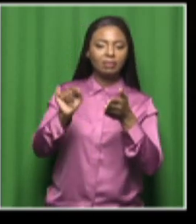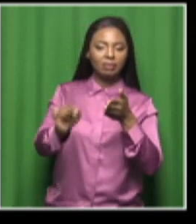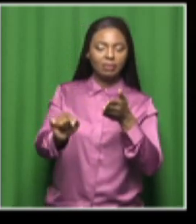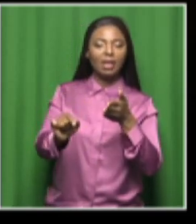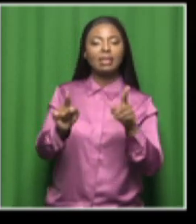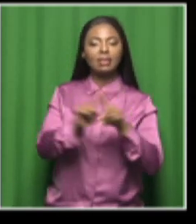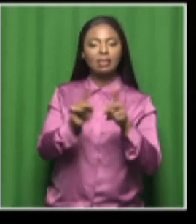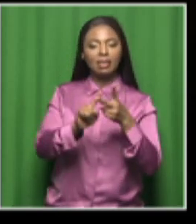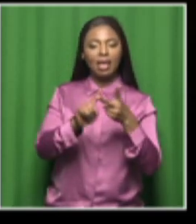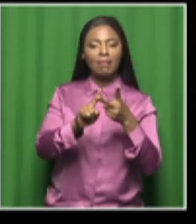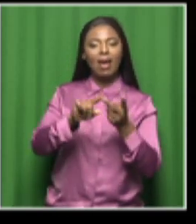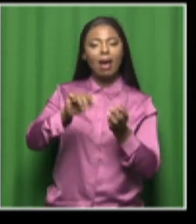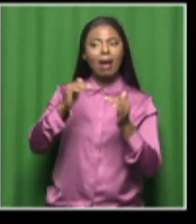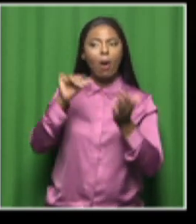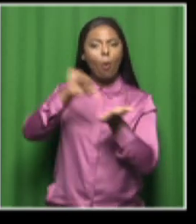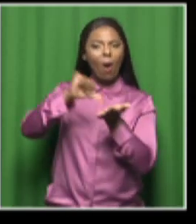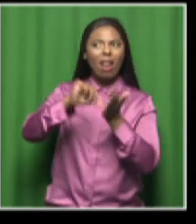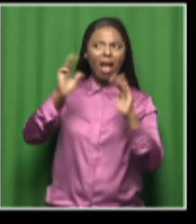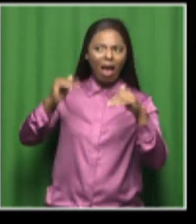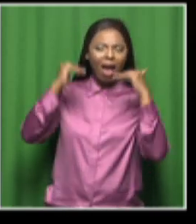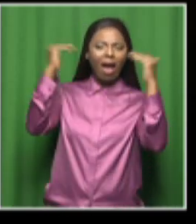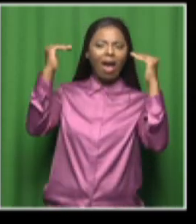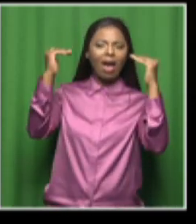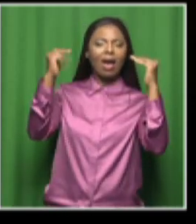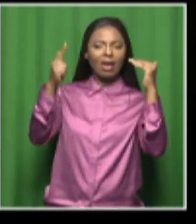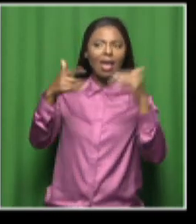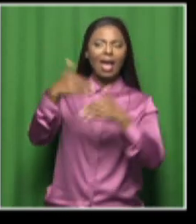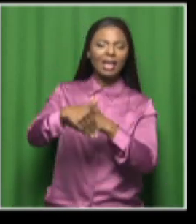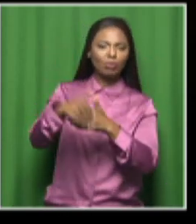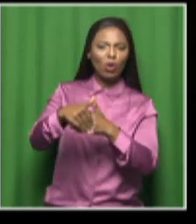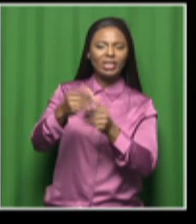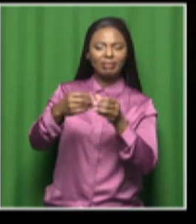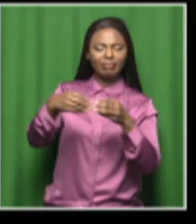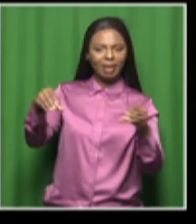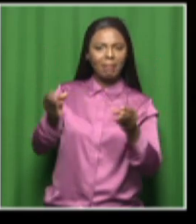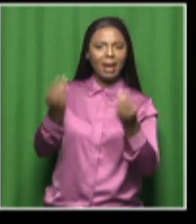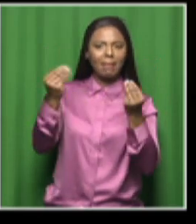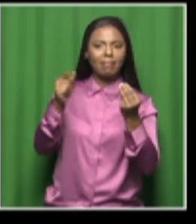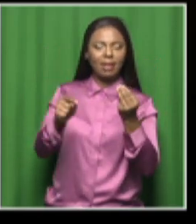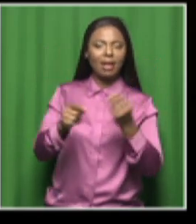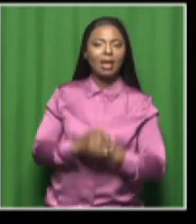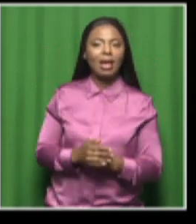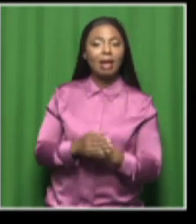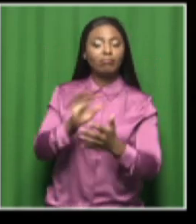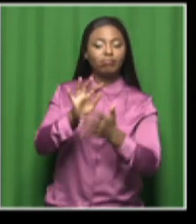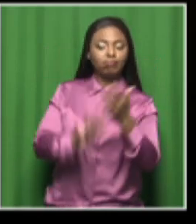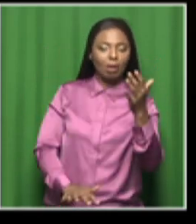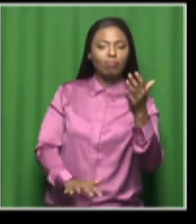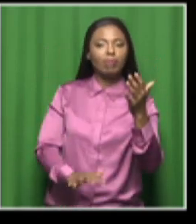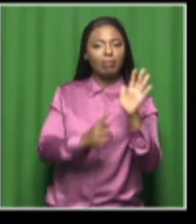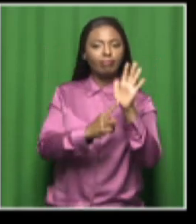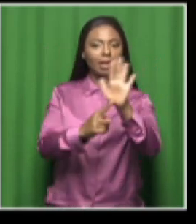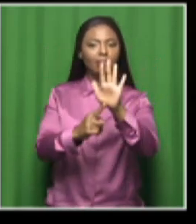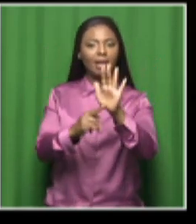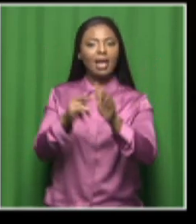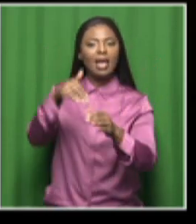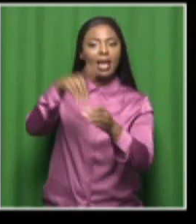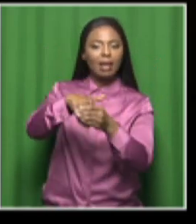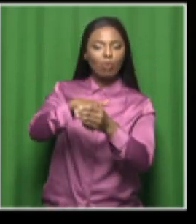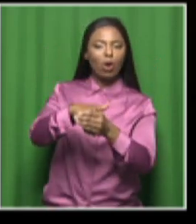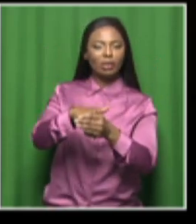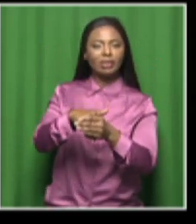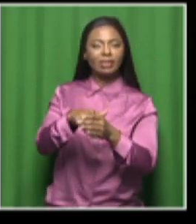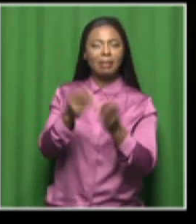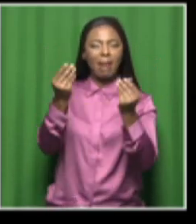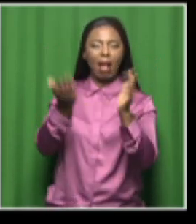as well as high oil prices and lower commodity export receipts. So all the details of that story that are there. I mean, import volumes,